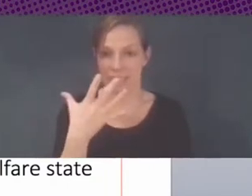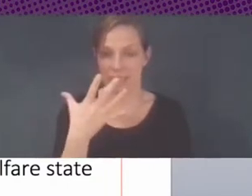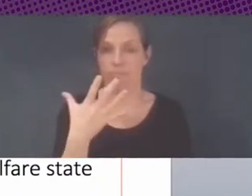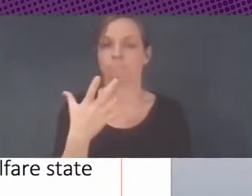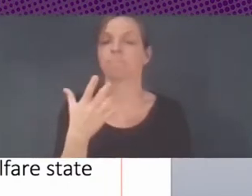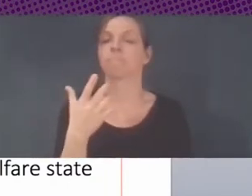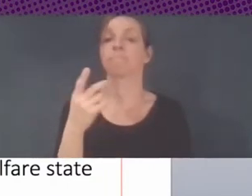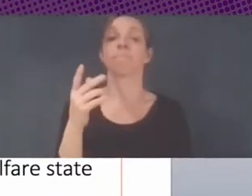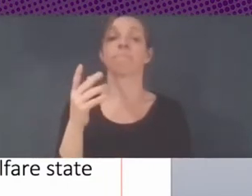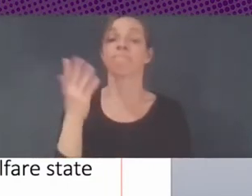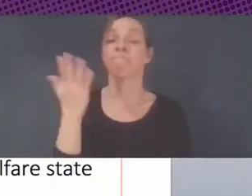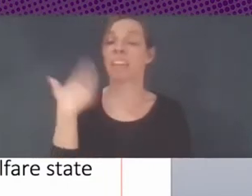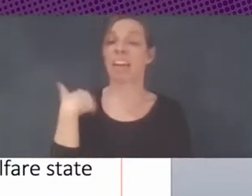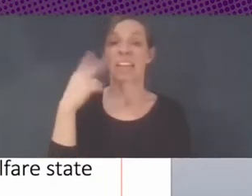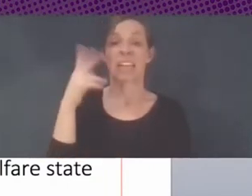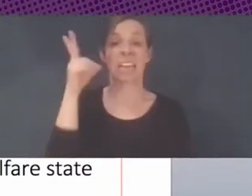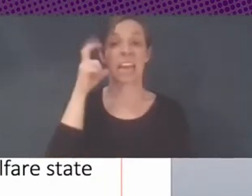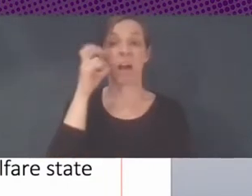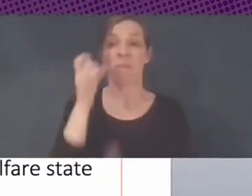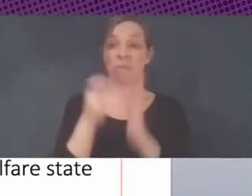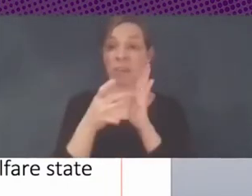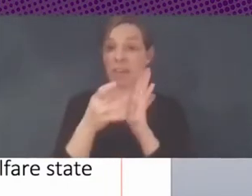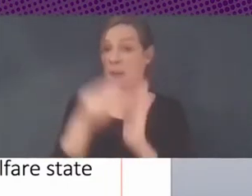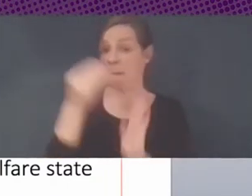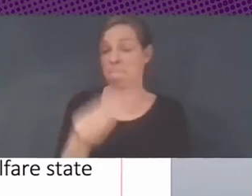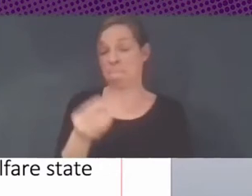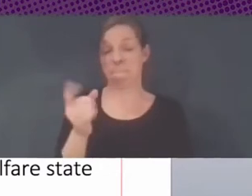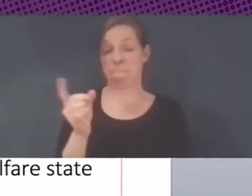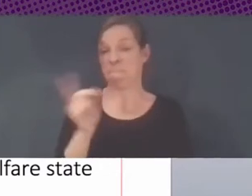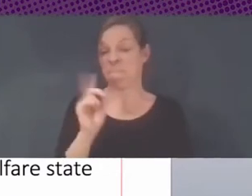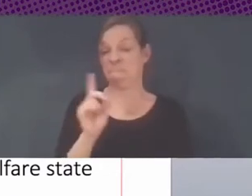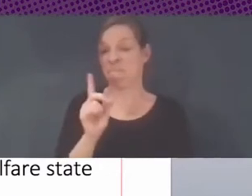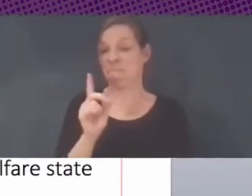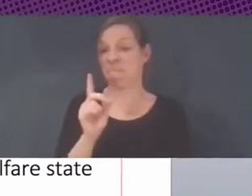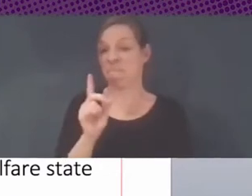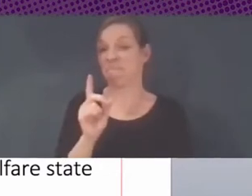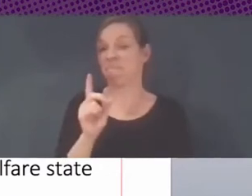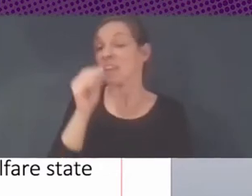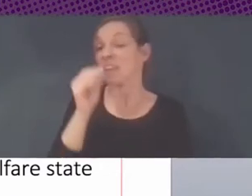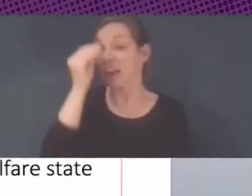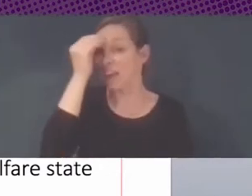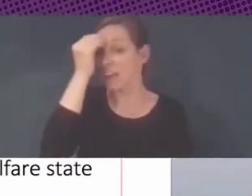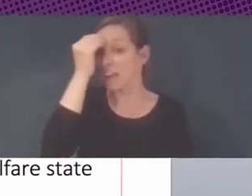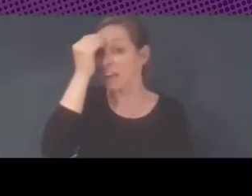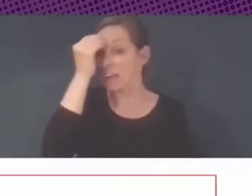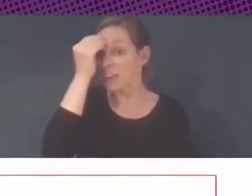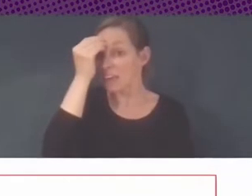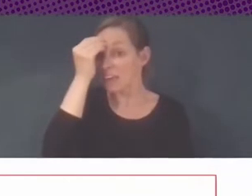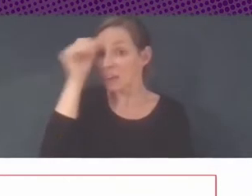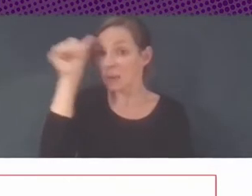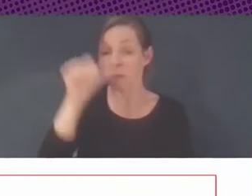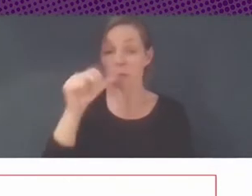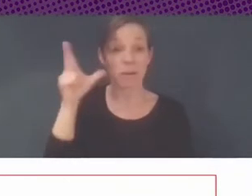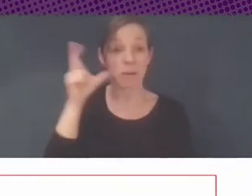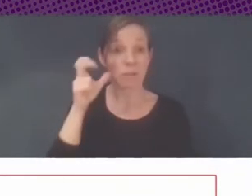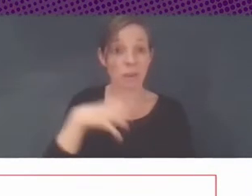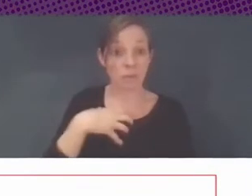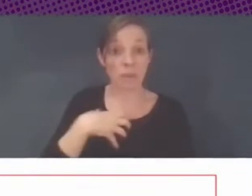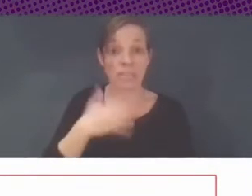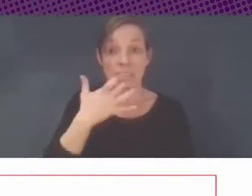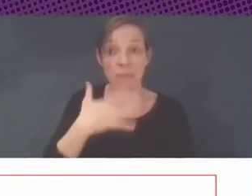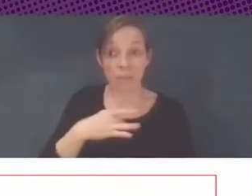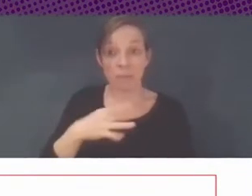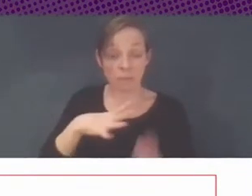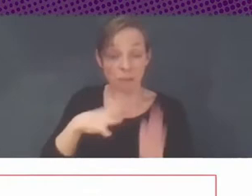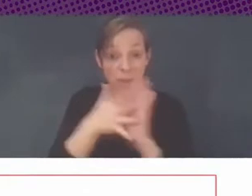didn't hear it very well. So maybe you can explain it or not, but... Okay, so let me, if you couldn't hear, let me remind you